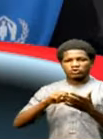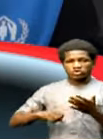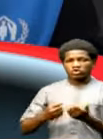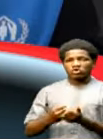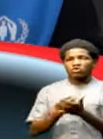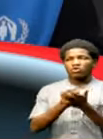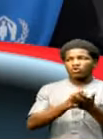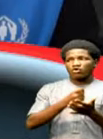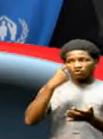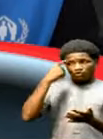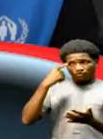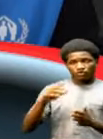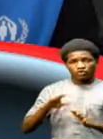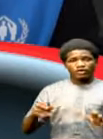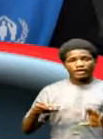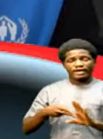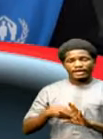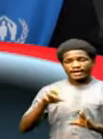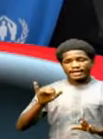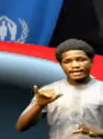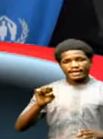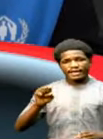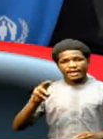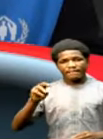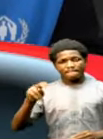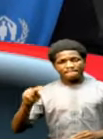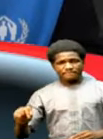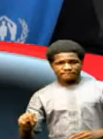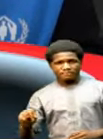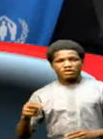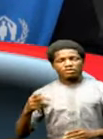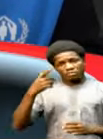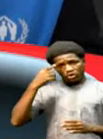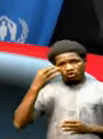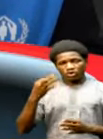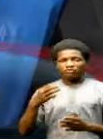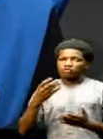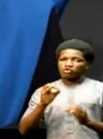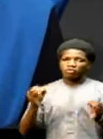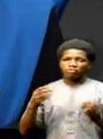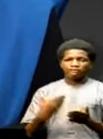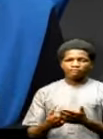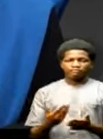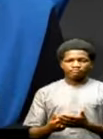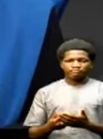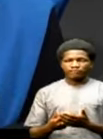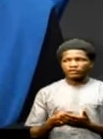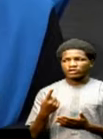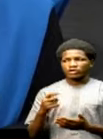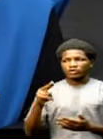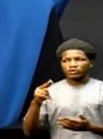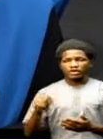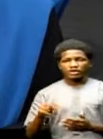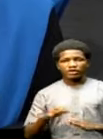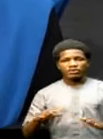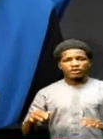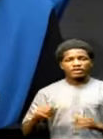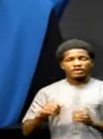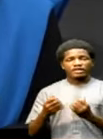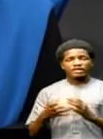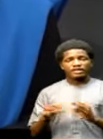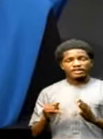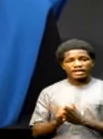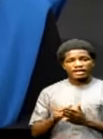due to lack of funds as the conflict in the country entered the ninth year. The UN Children's Agency said about 11